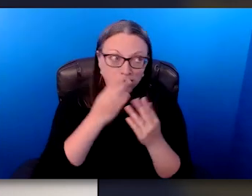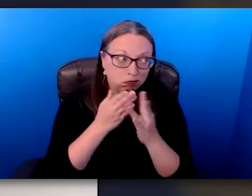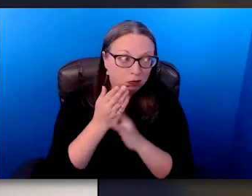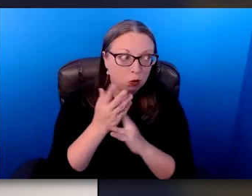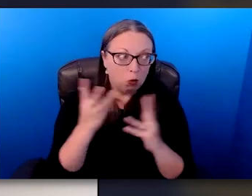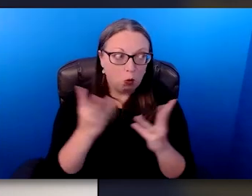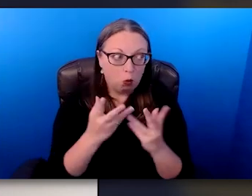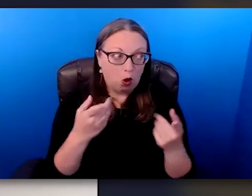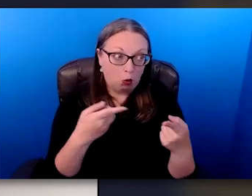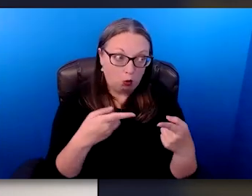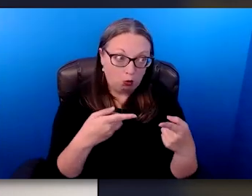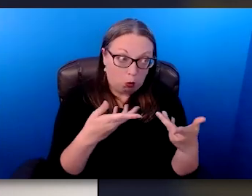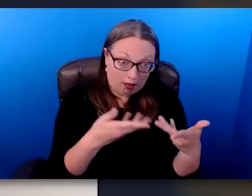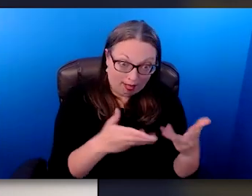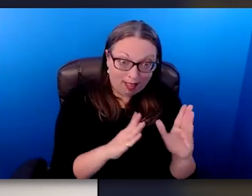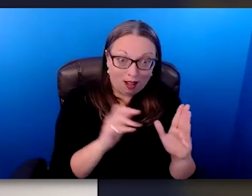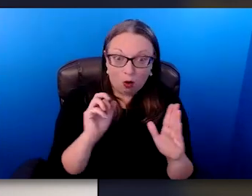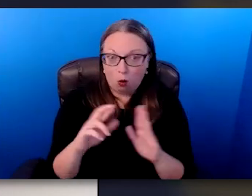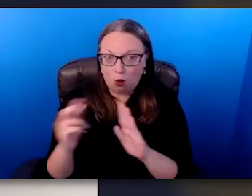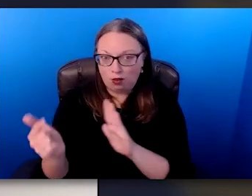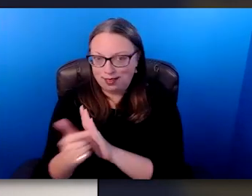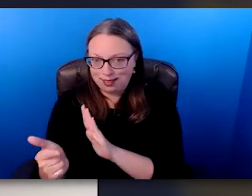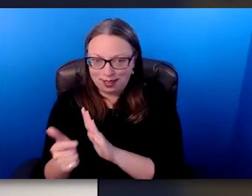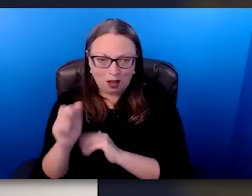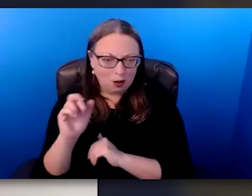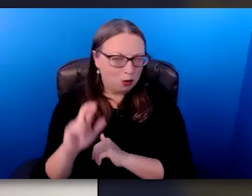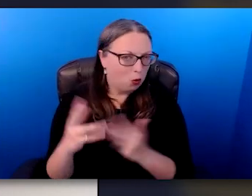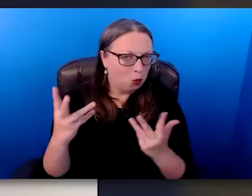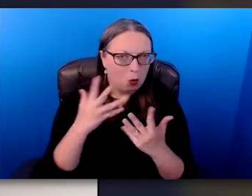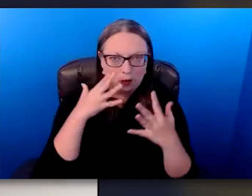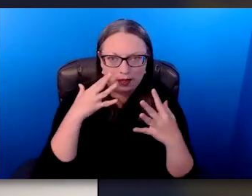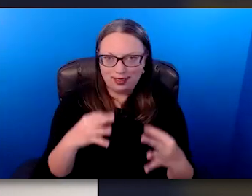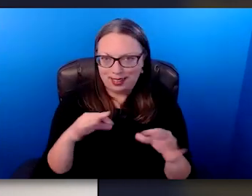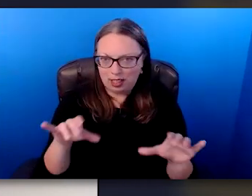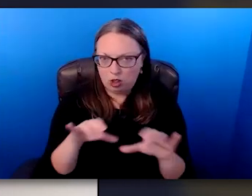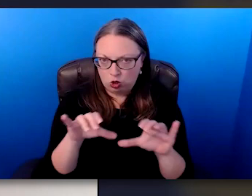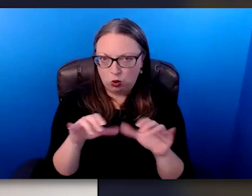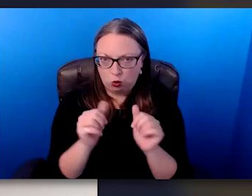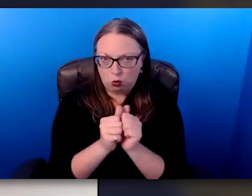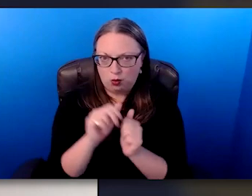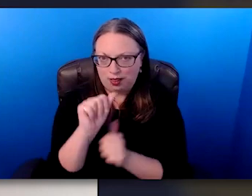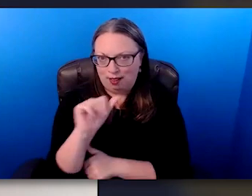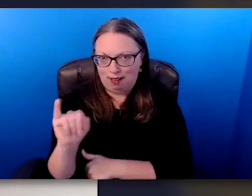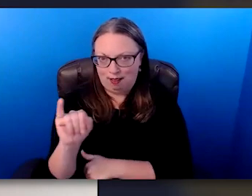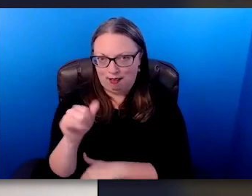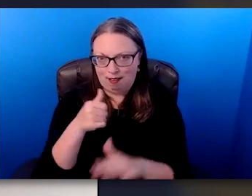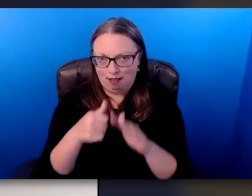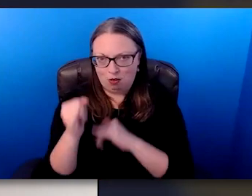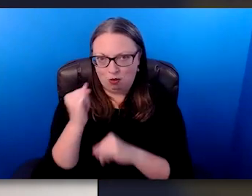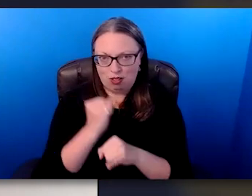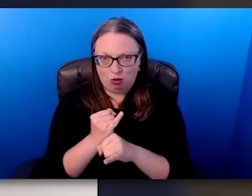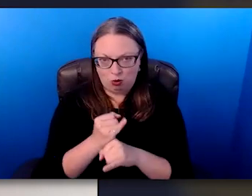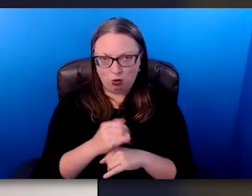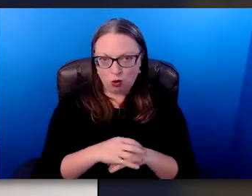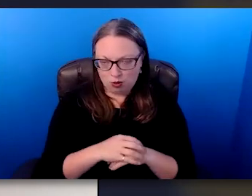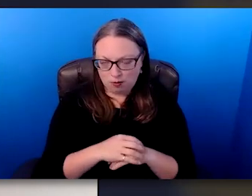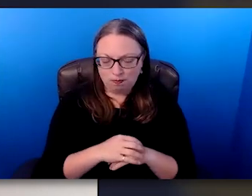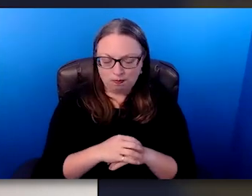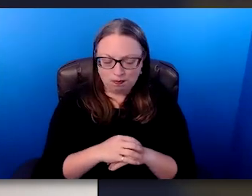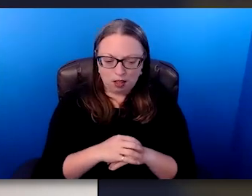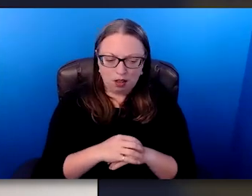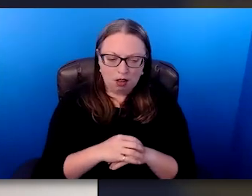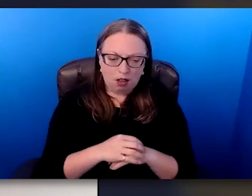or disallow or choose to do with AI. Within the institution,